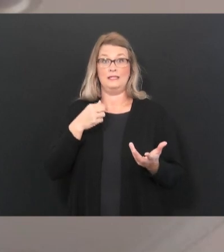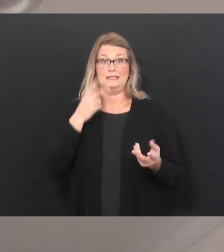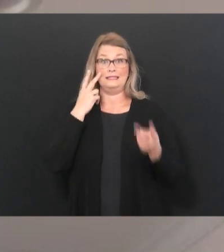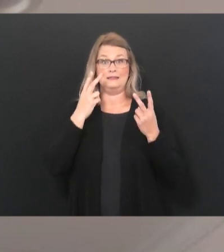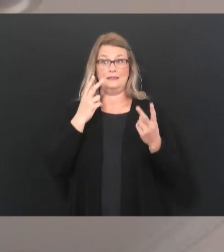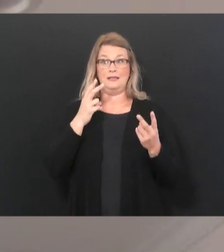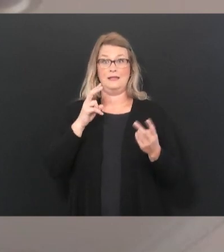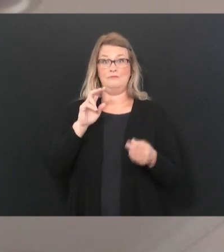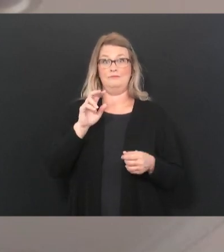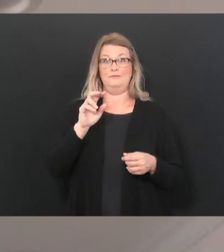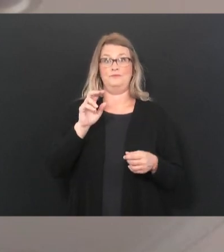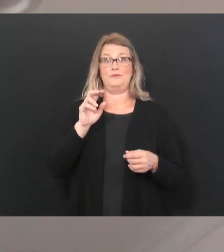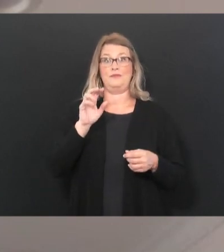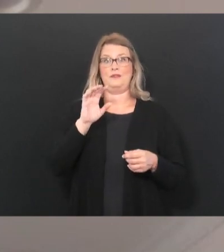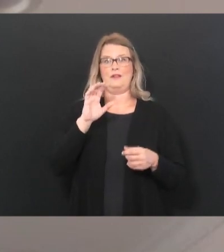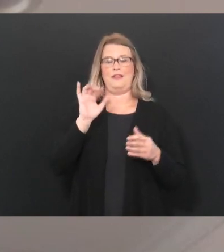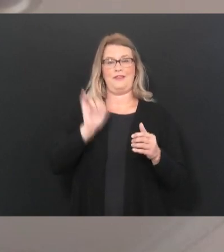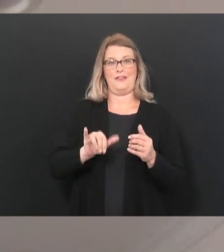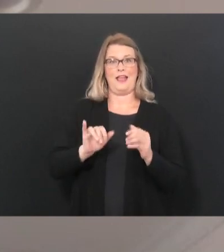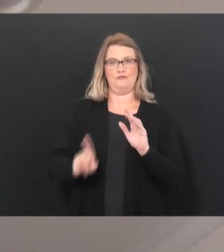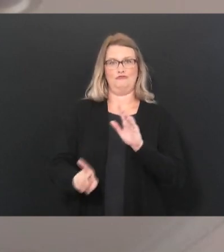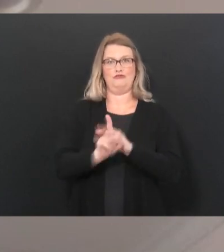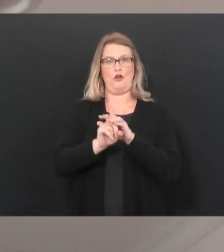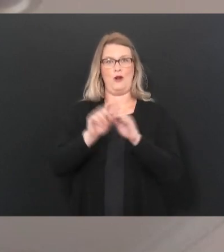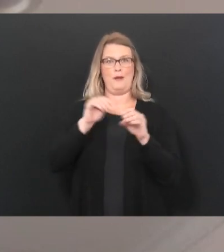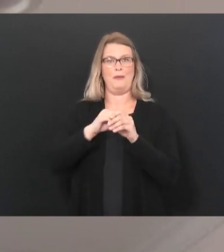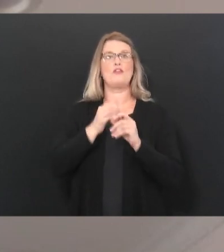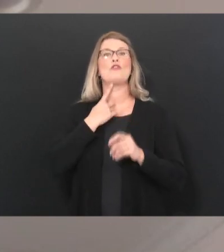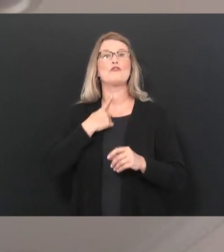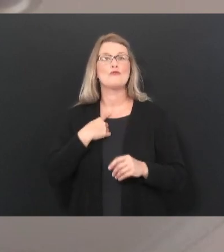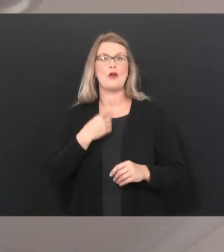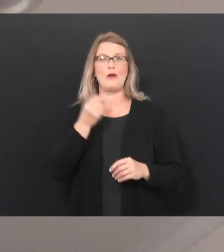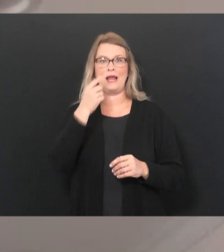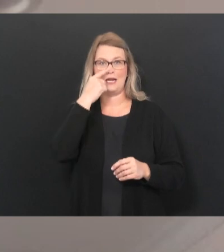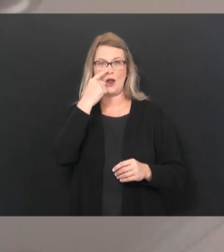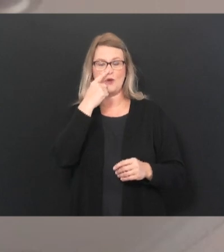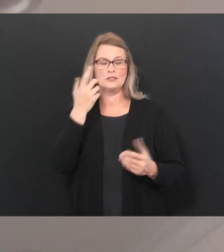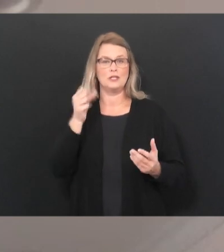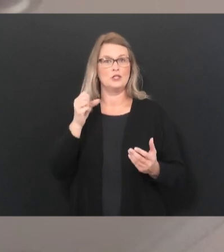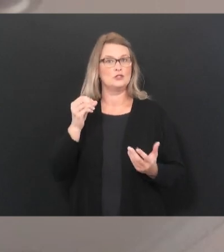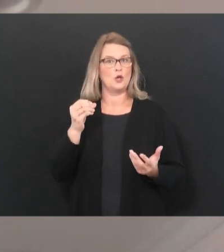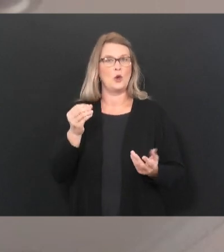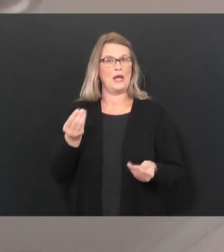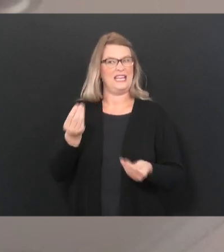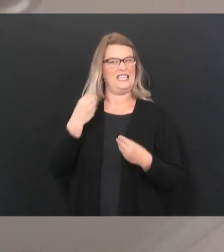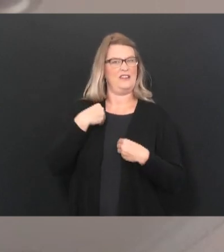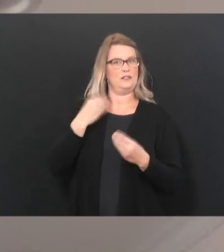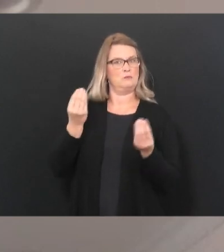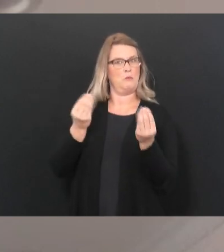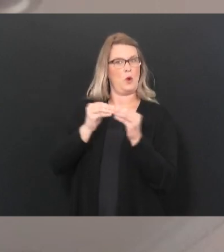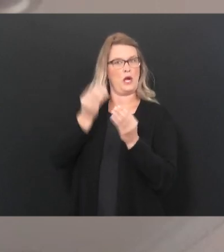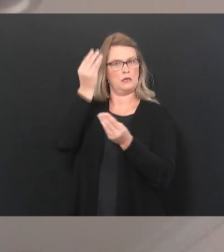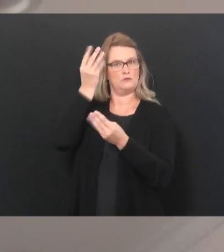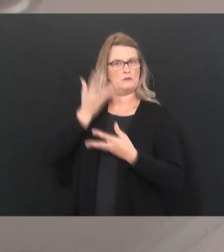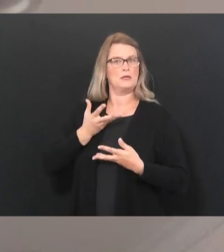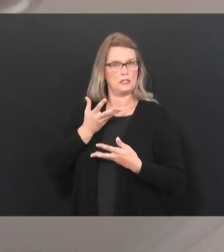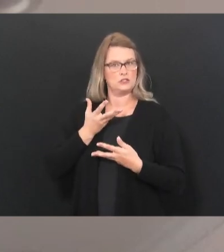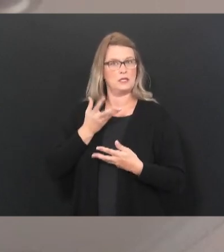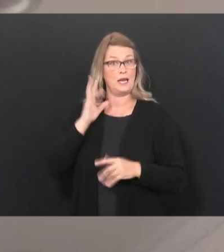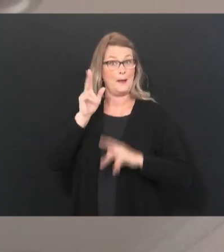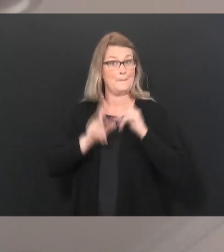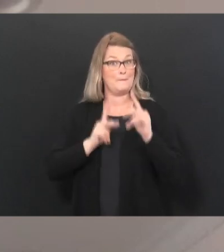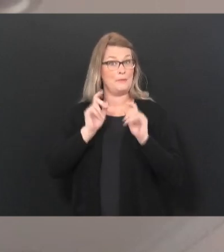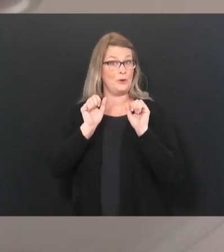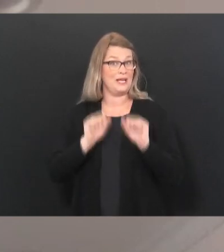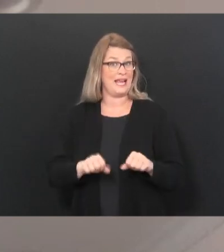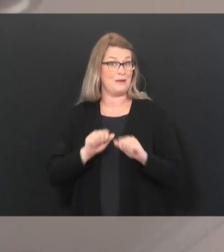the throat and the nose 1 to 3 days after people were infected. So it gives us this insight that a lot of people may be spreading the virus